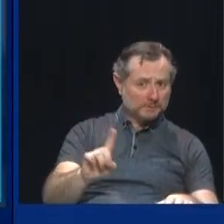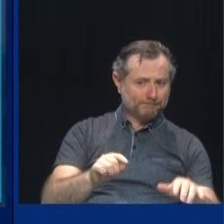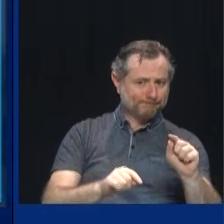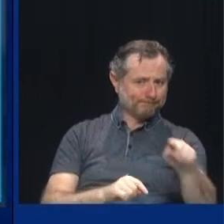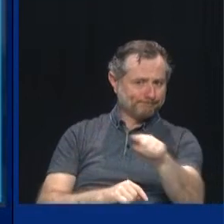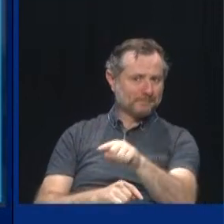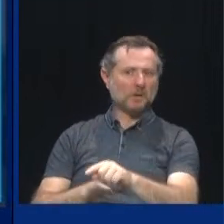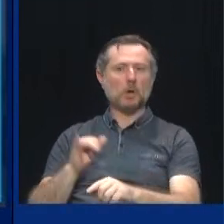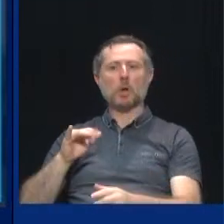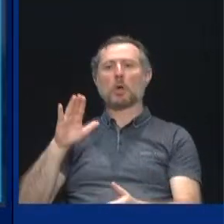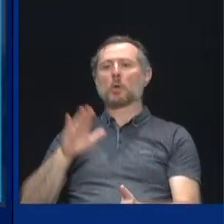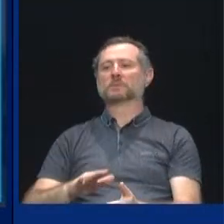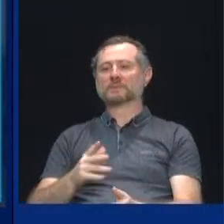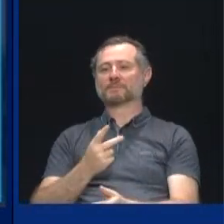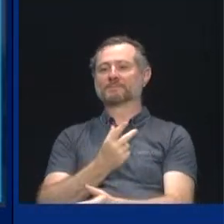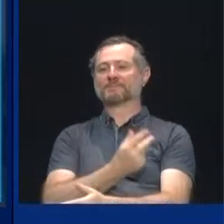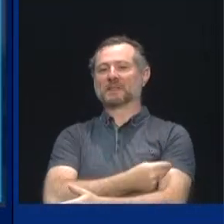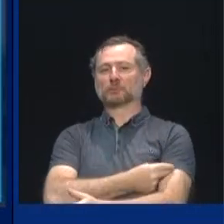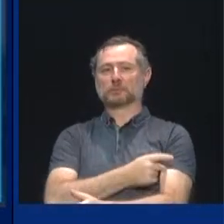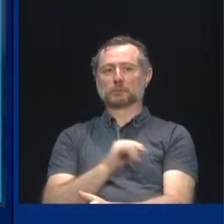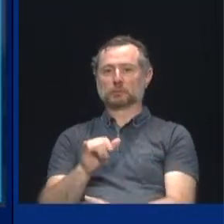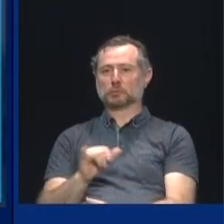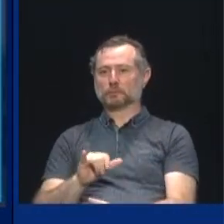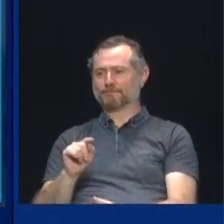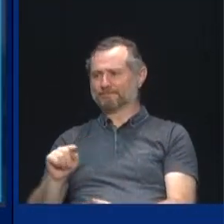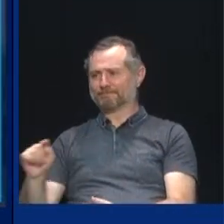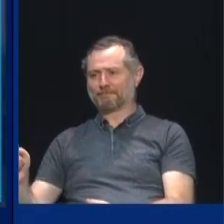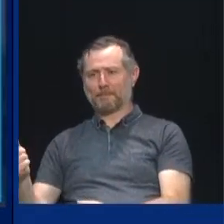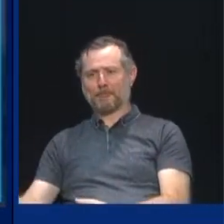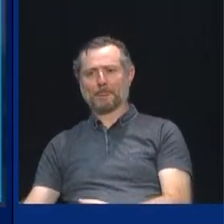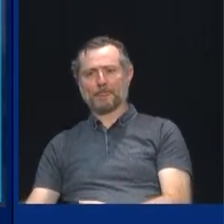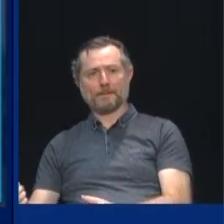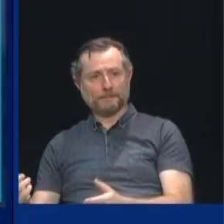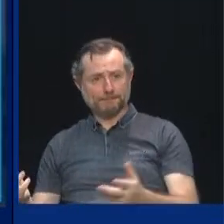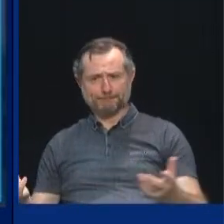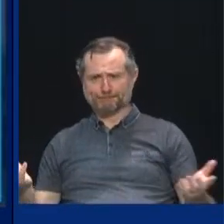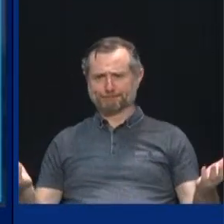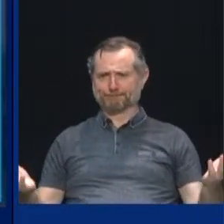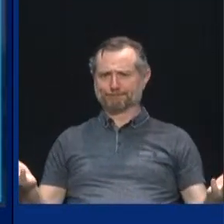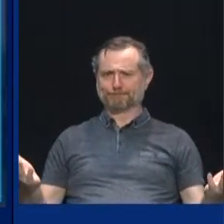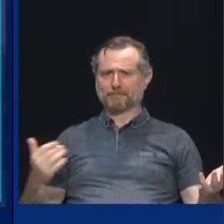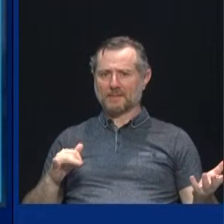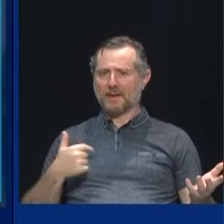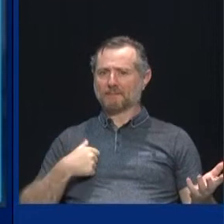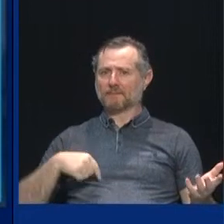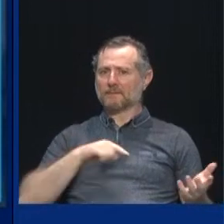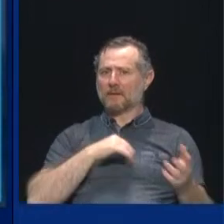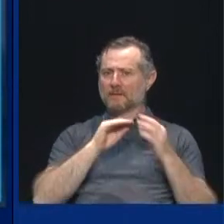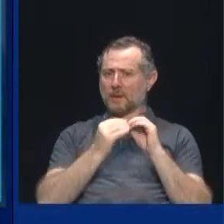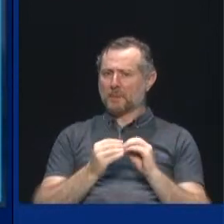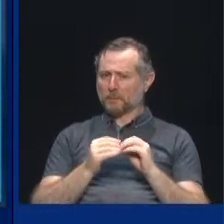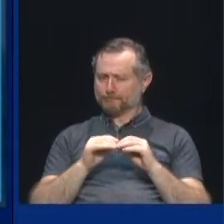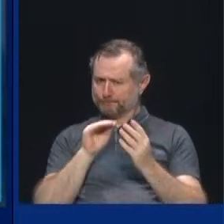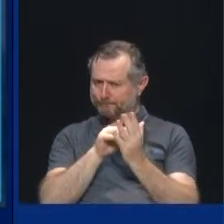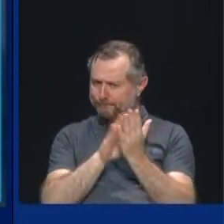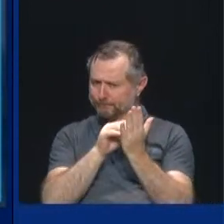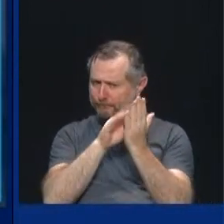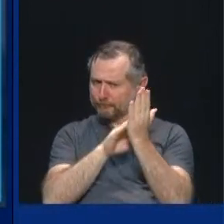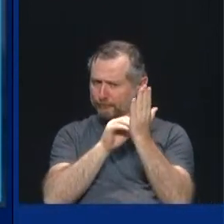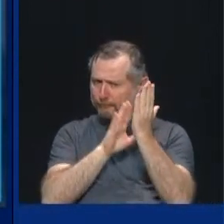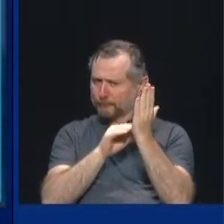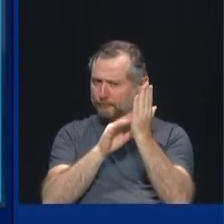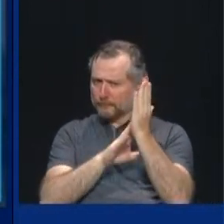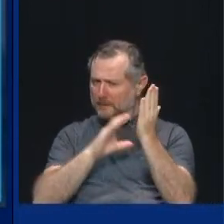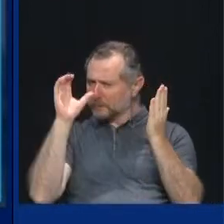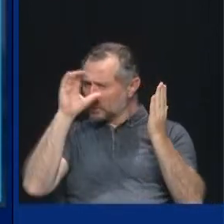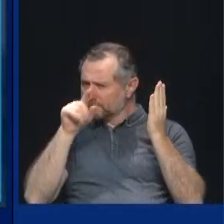low vaccination rate. Be smart. We have the data. We're looking for 25% of the population